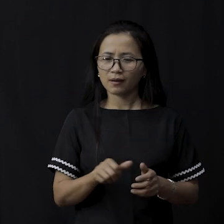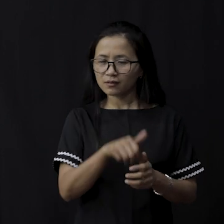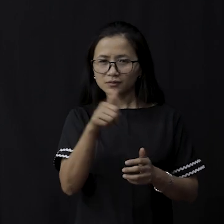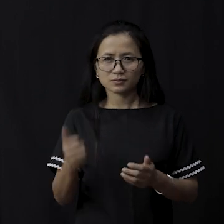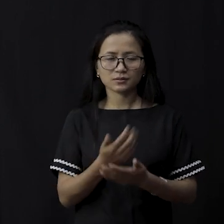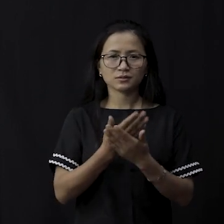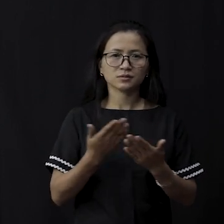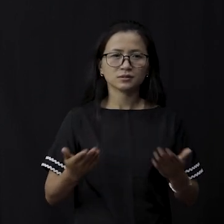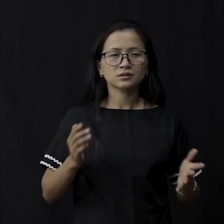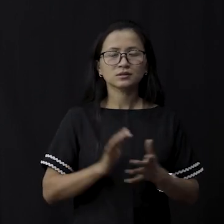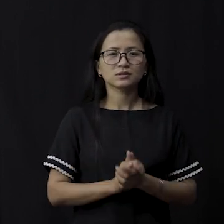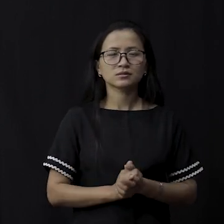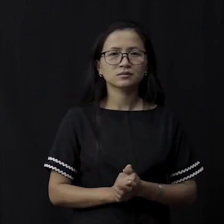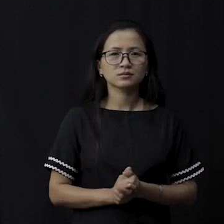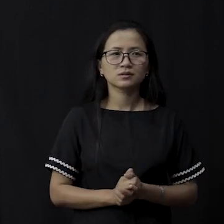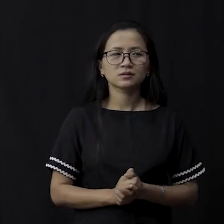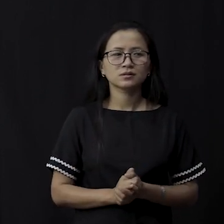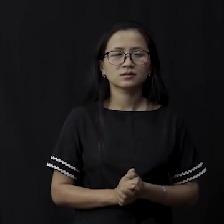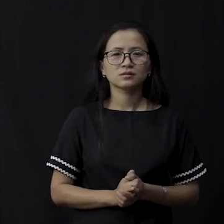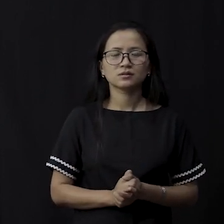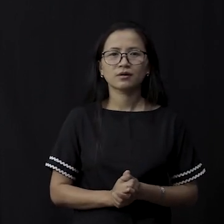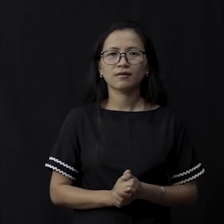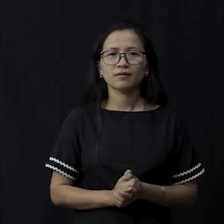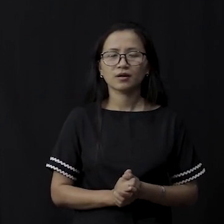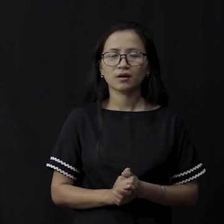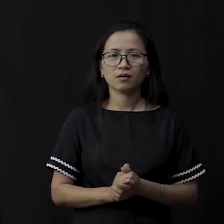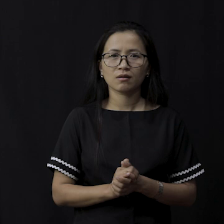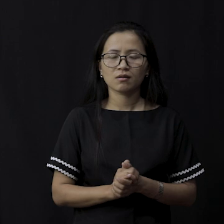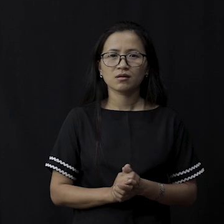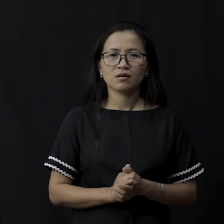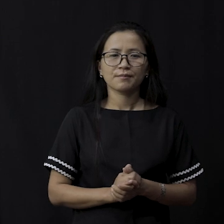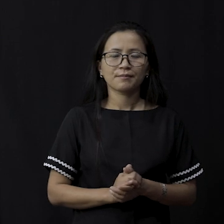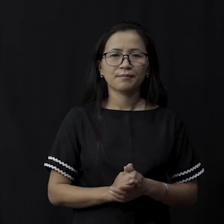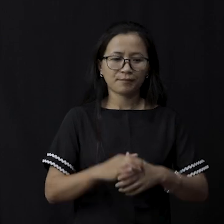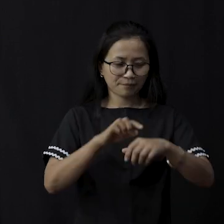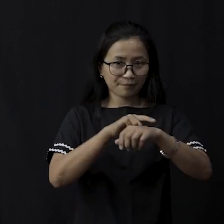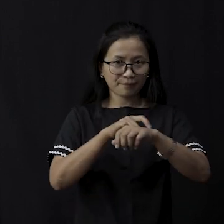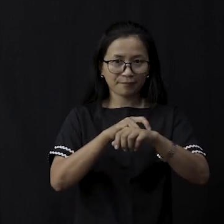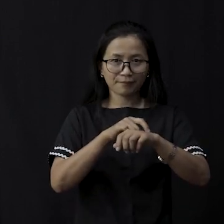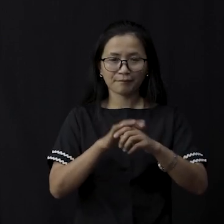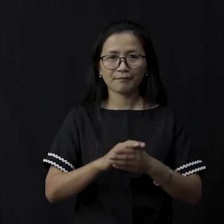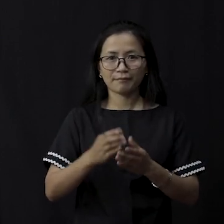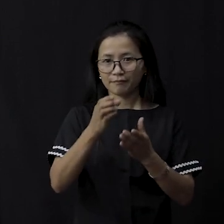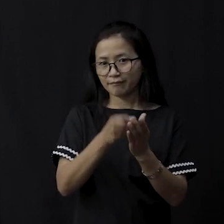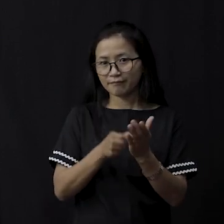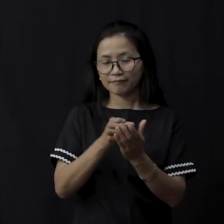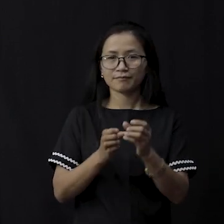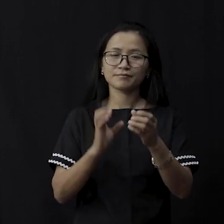another thing also, like for example, yes, what is this? Potatoes. I